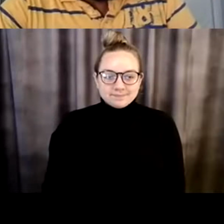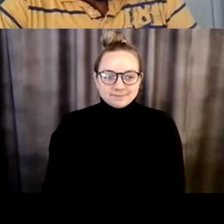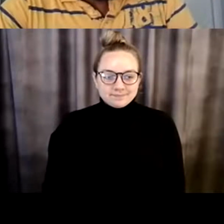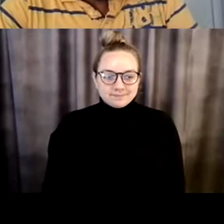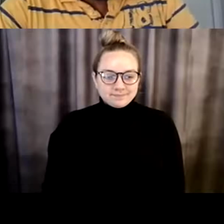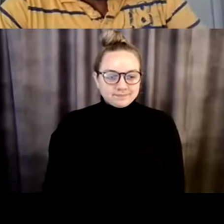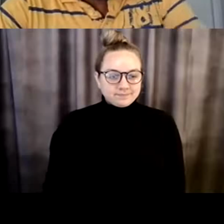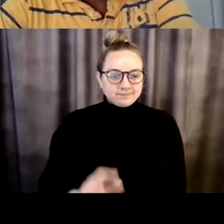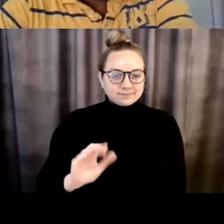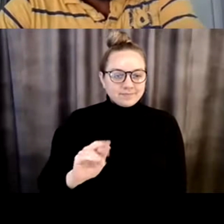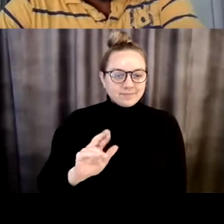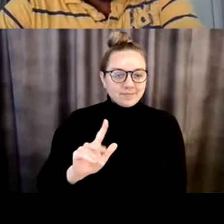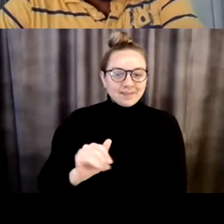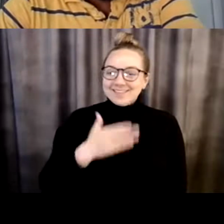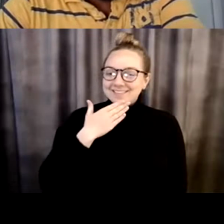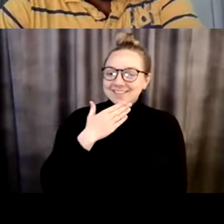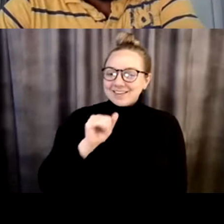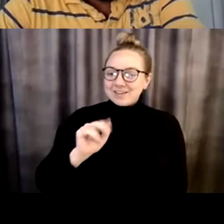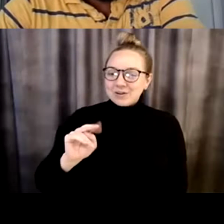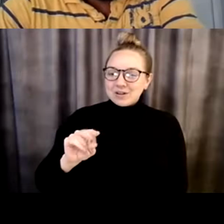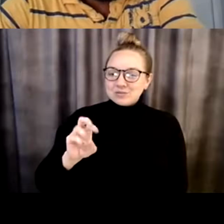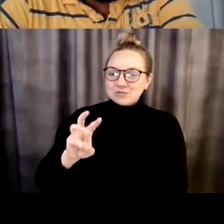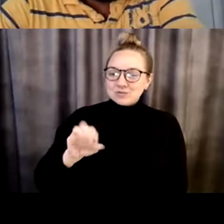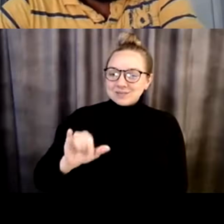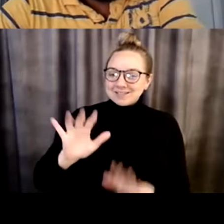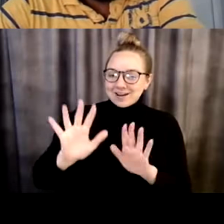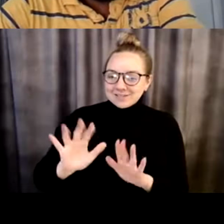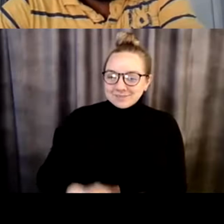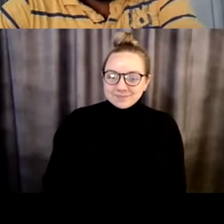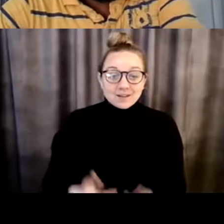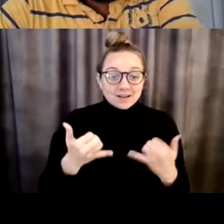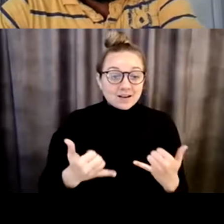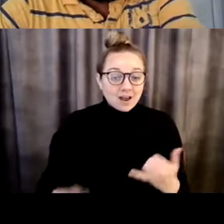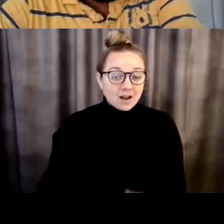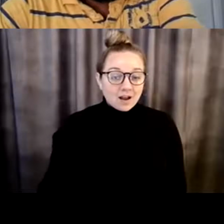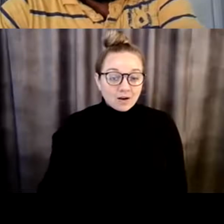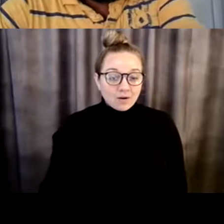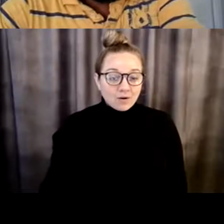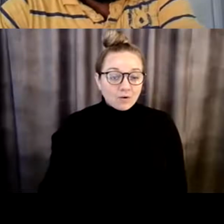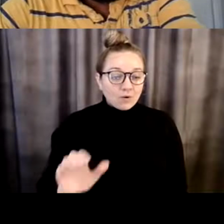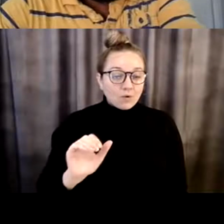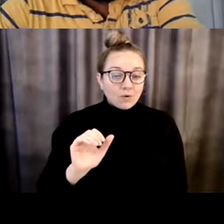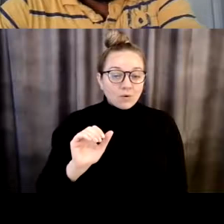Thank you, Andrew. That's awesome. And now, Ani, are you going to speak for Generation 2?